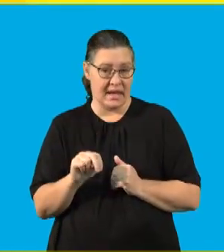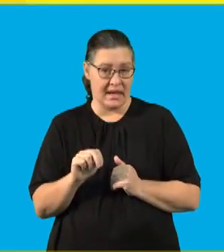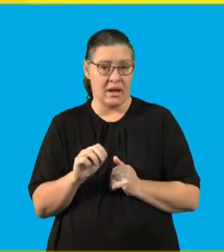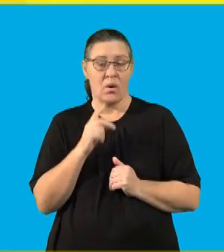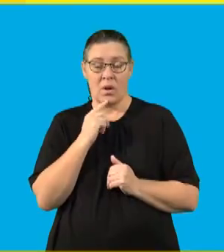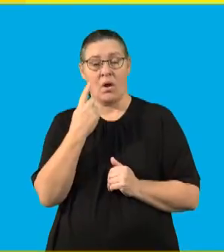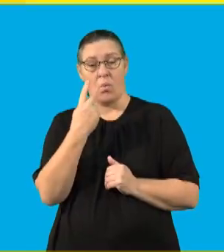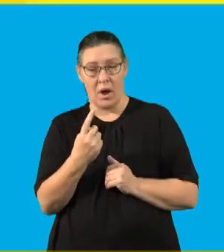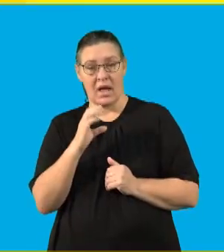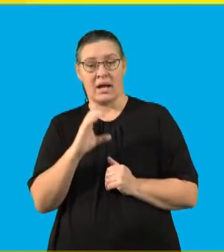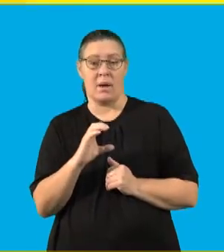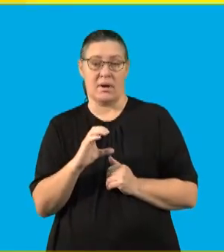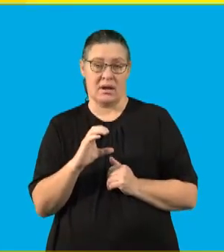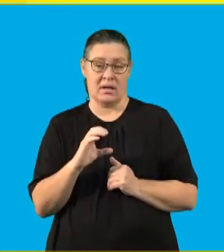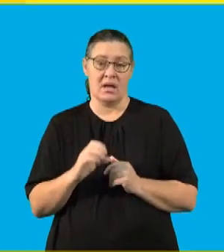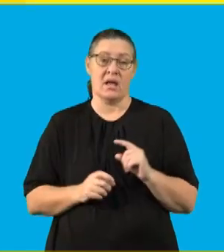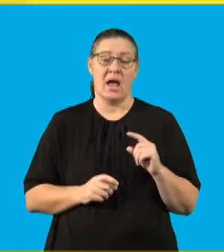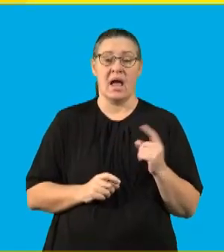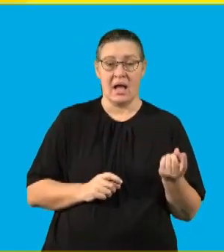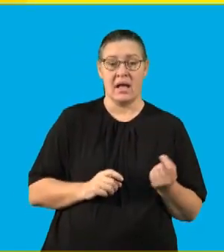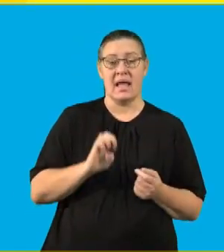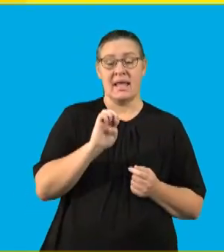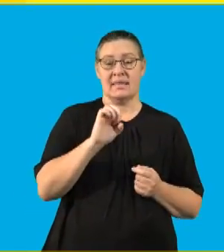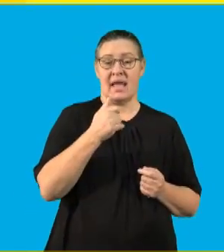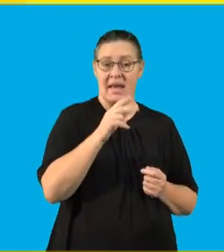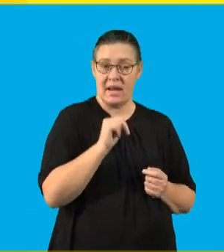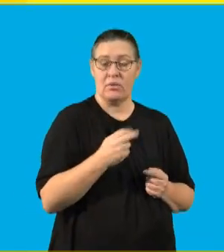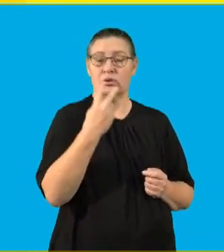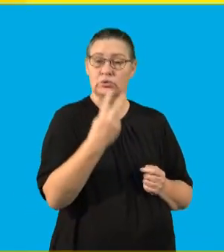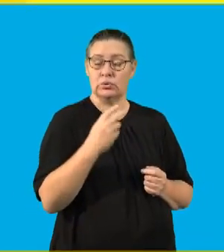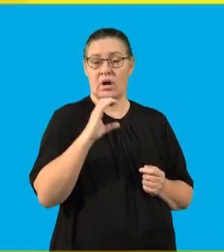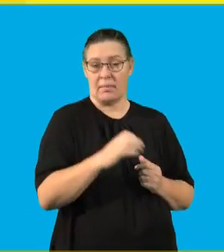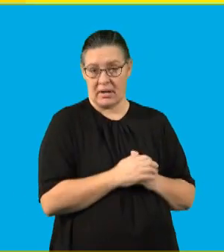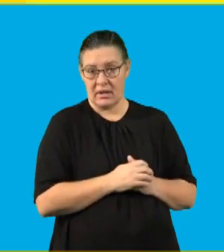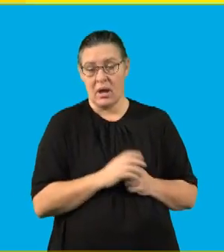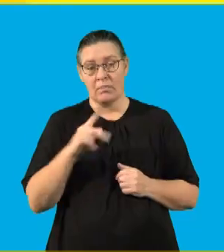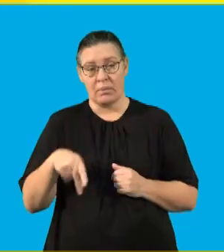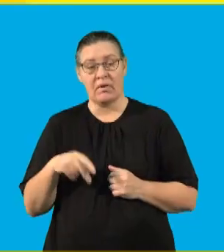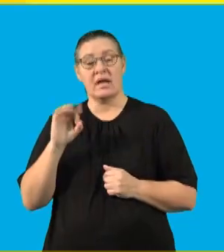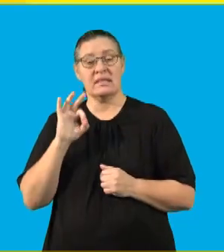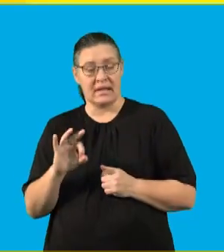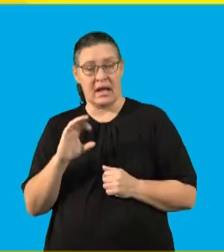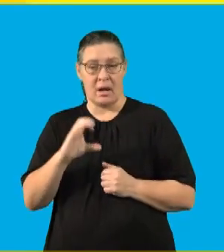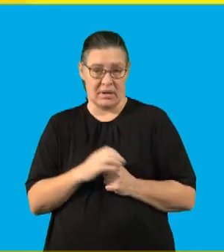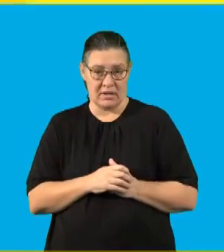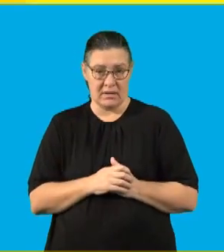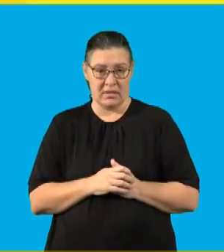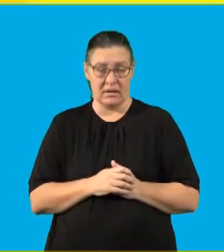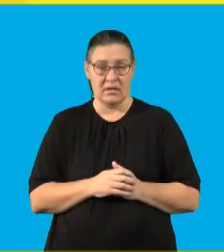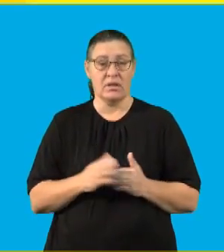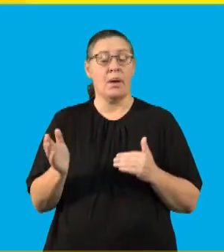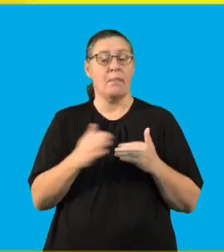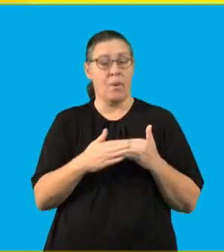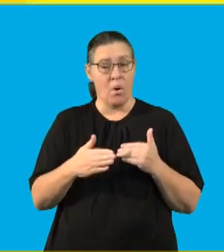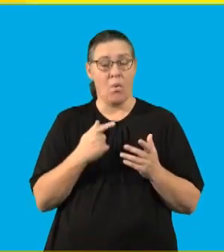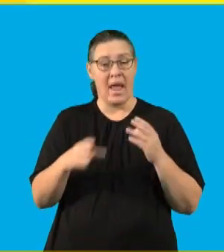will have only one carbon atom, whereas an ethane will have two carbon atoms, propane will have three carbon atoms. So